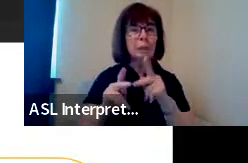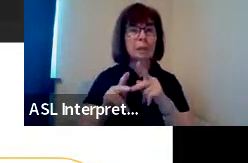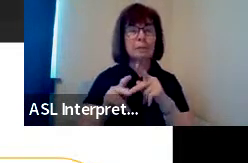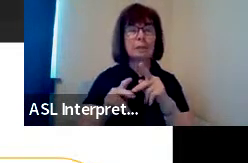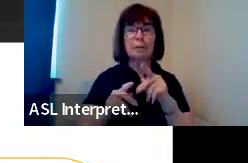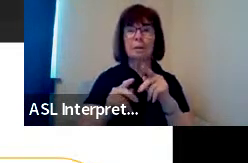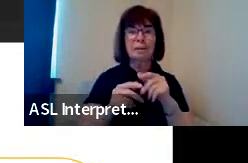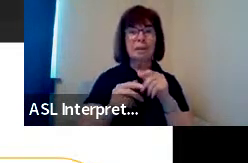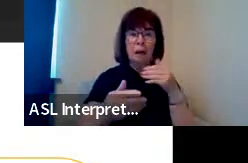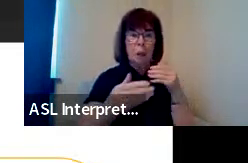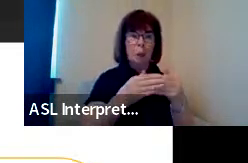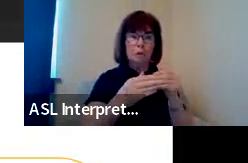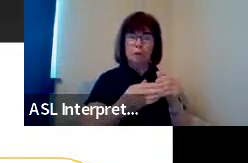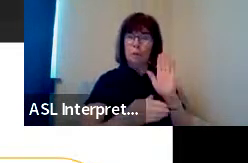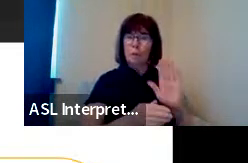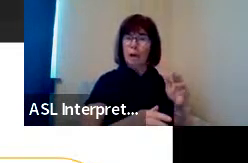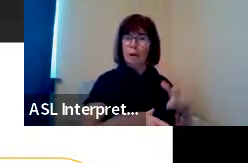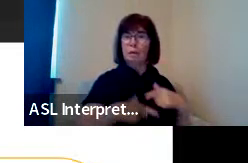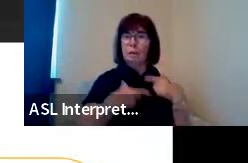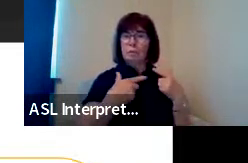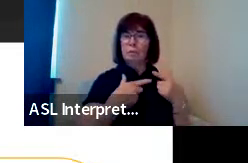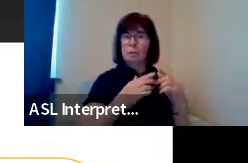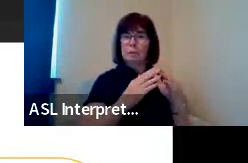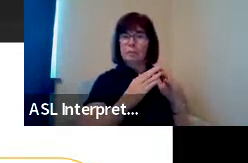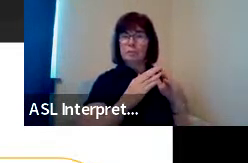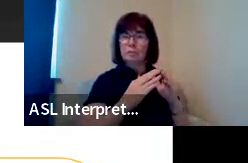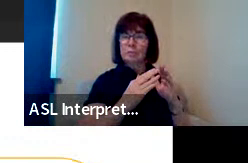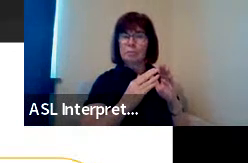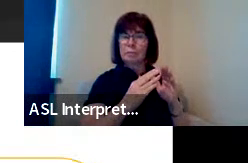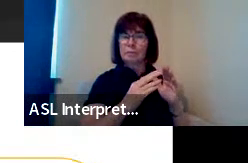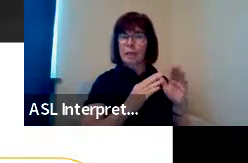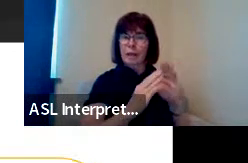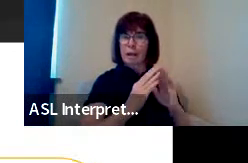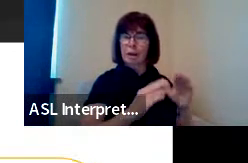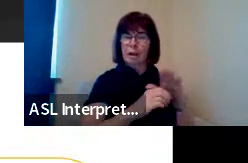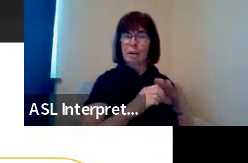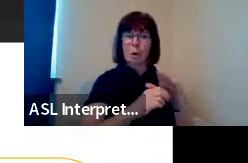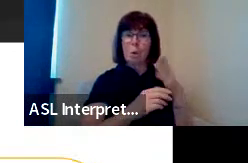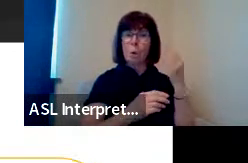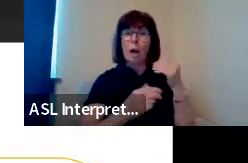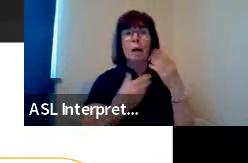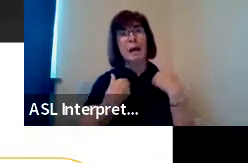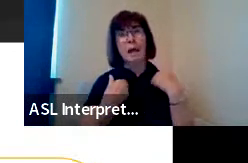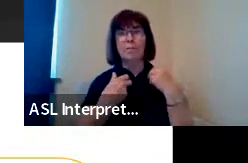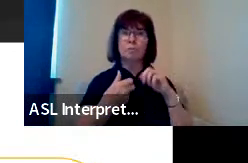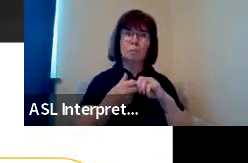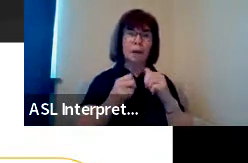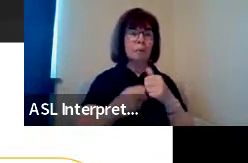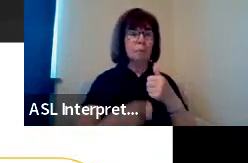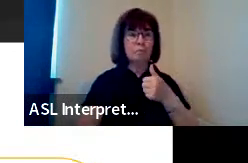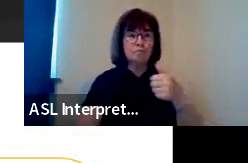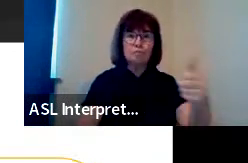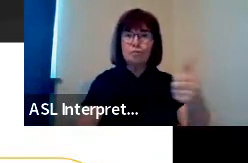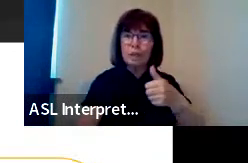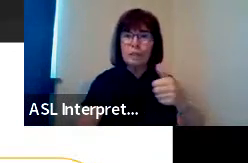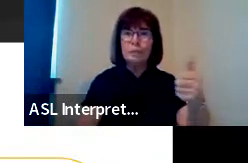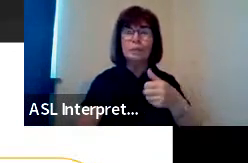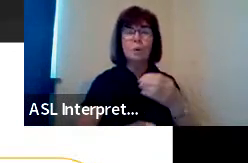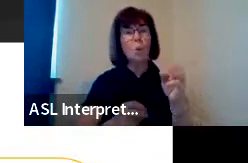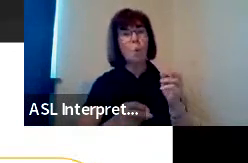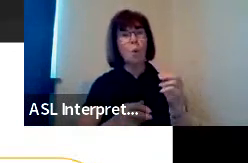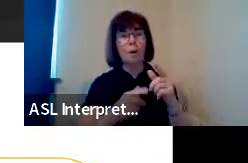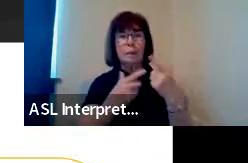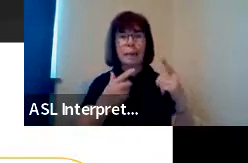they live, because they do have a transportation issue, or there's a barrier with language